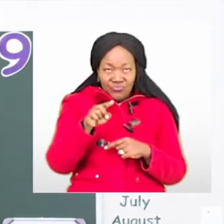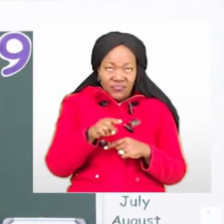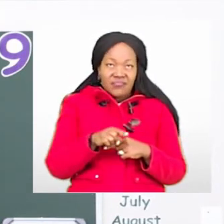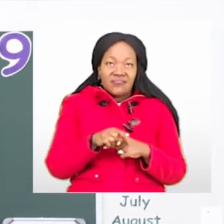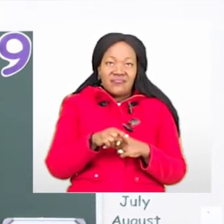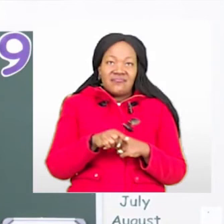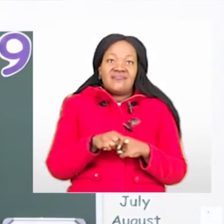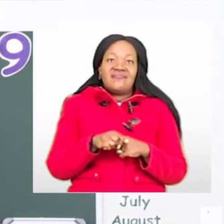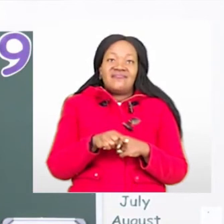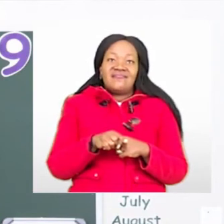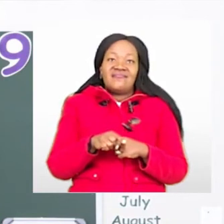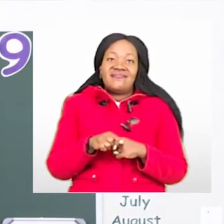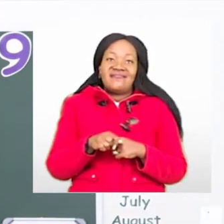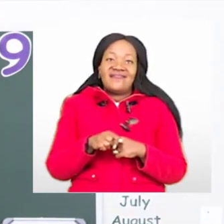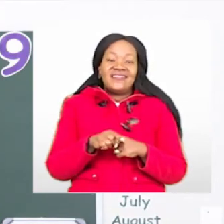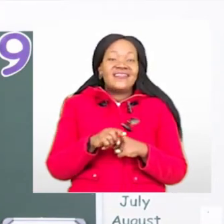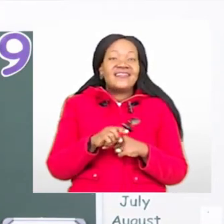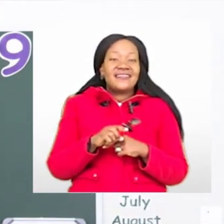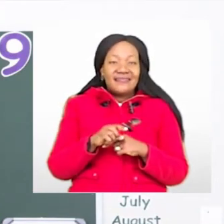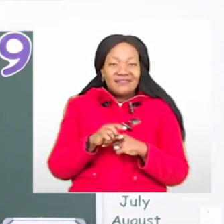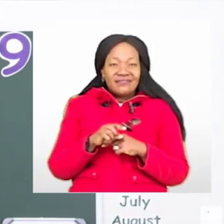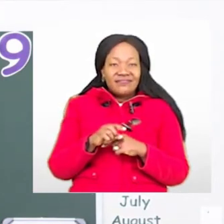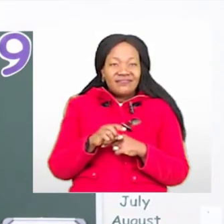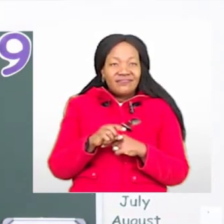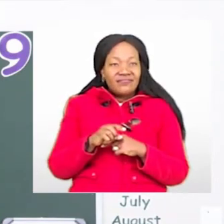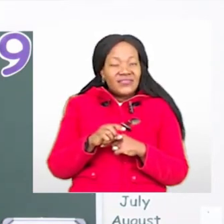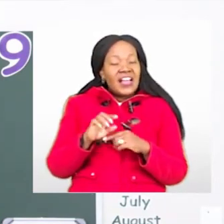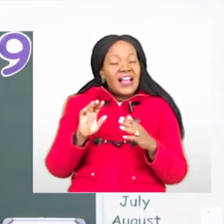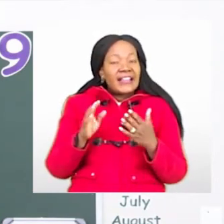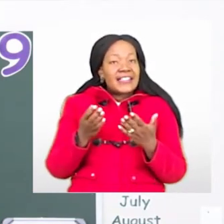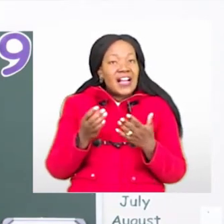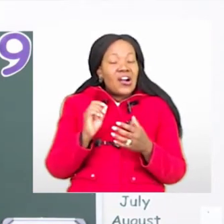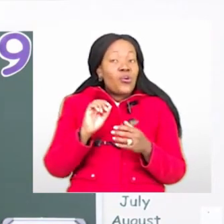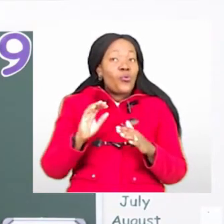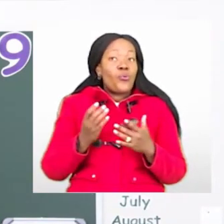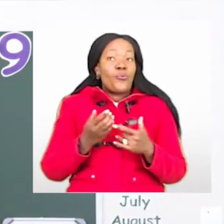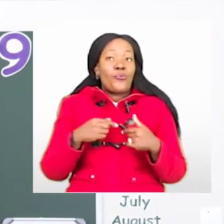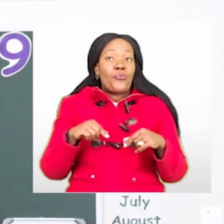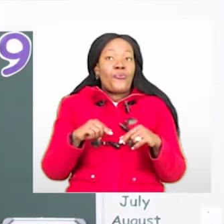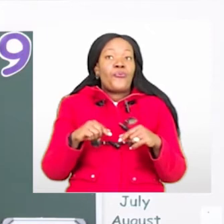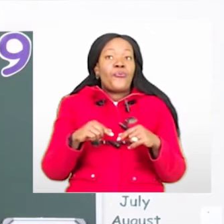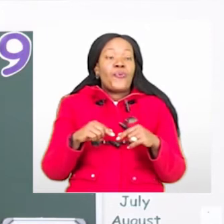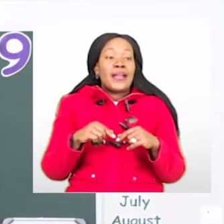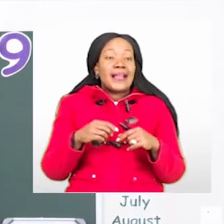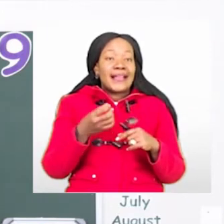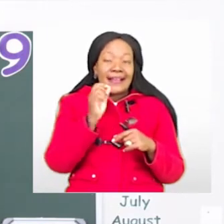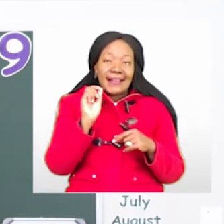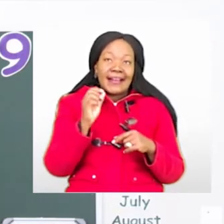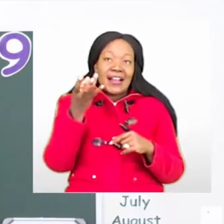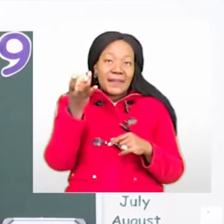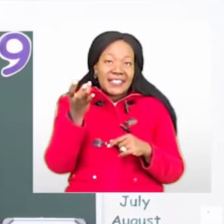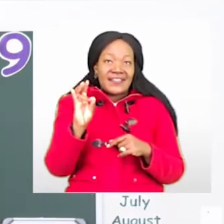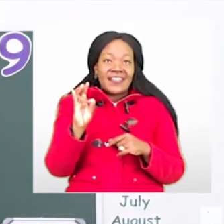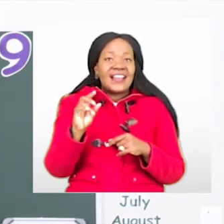and down from heaven. That's how we form number 7. Let's do